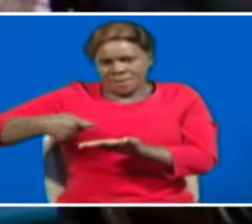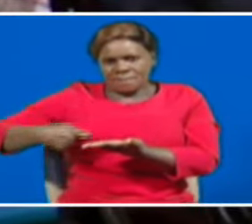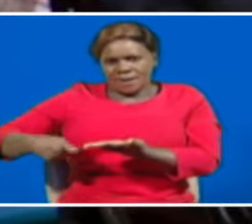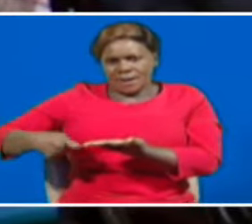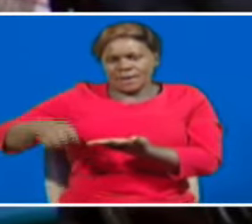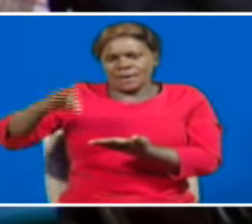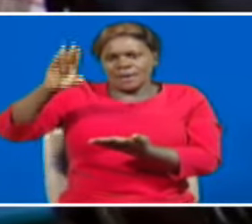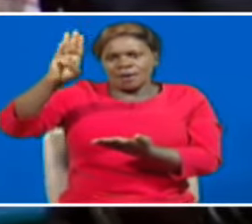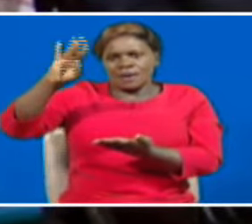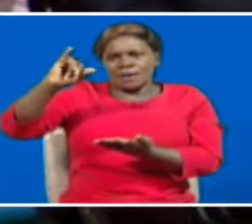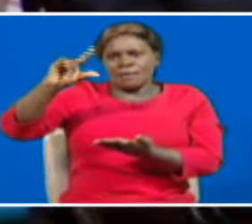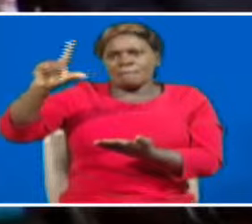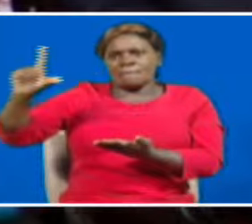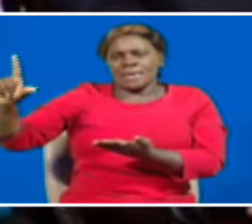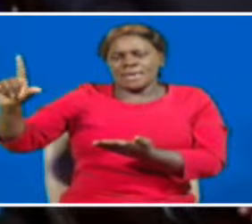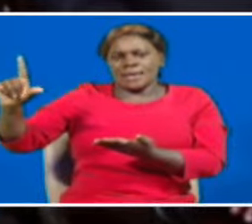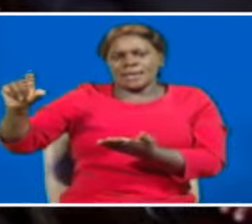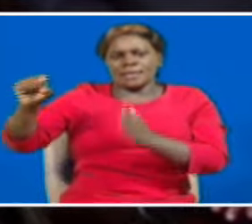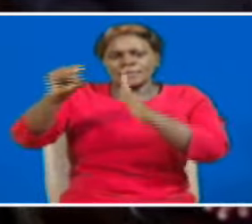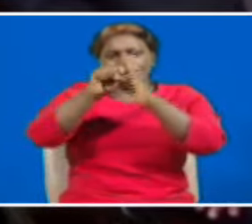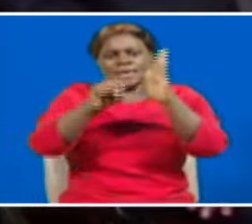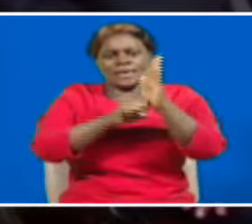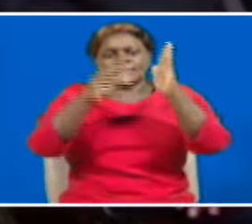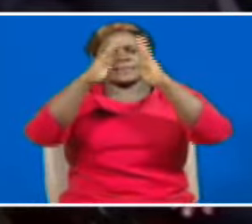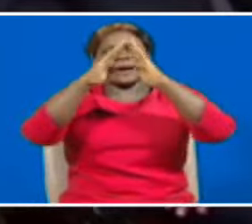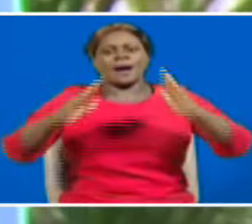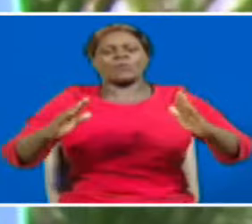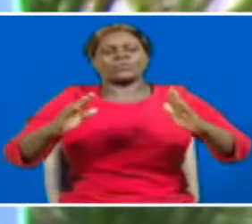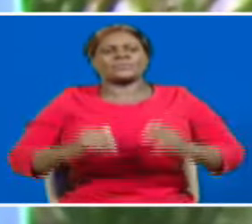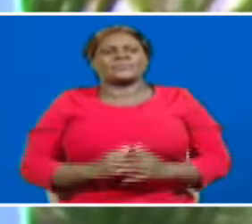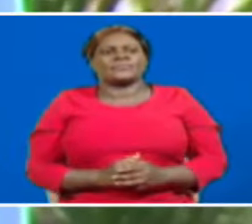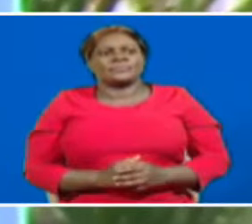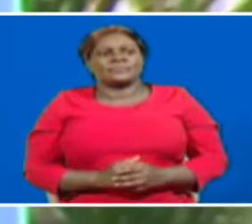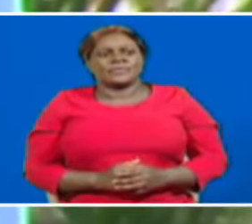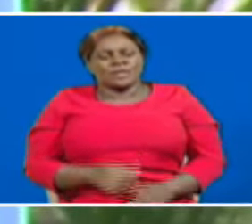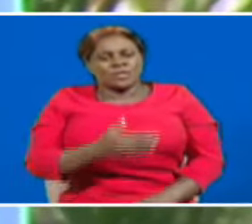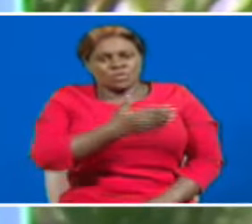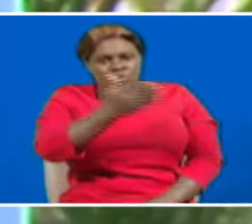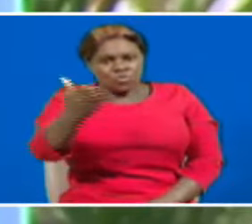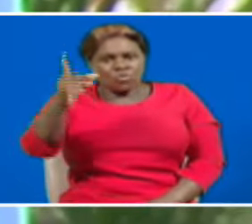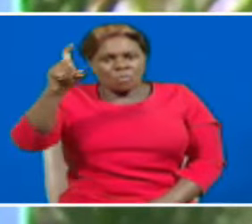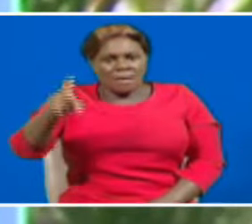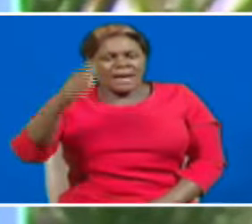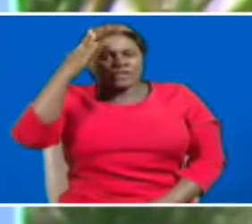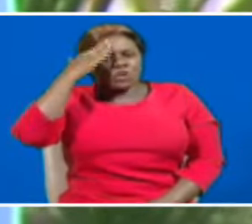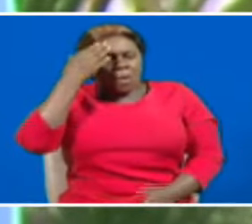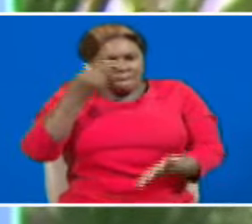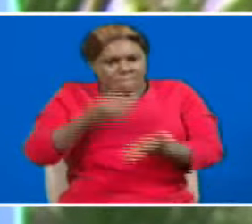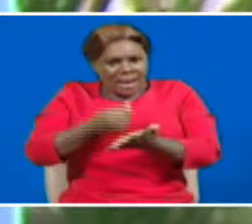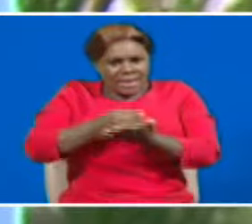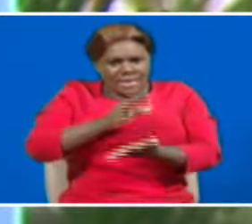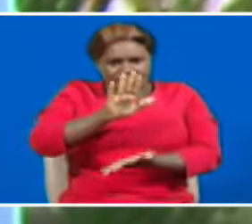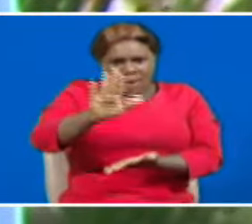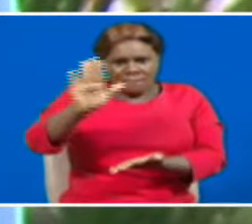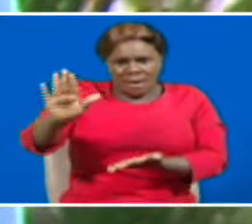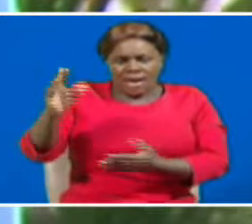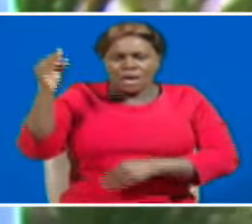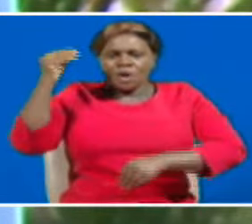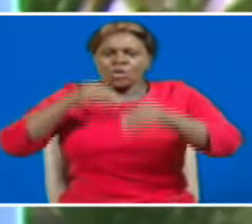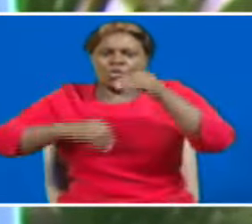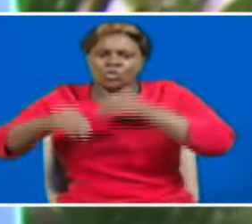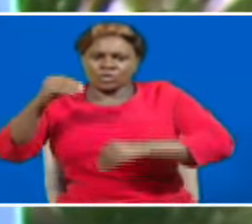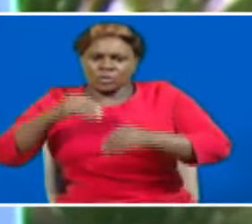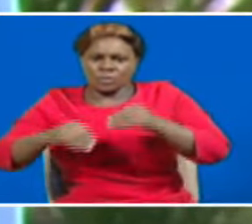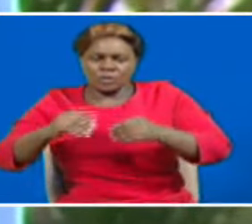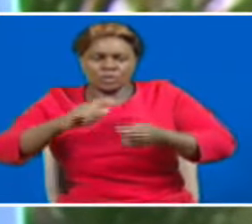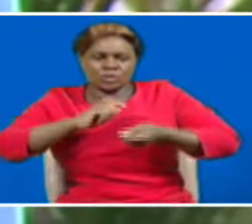affordable housing legislation that takes effect immediately. Wajue pesa yao inachangia